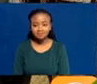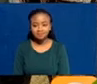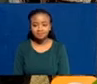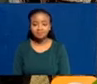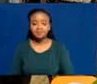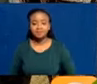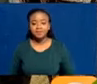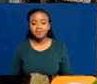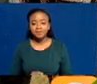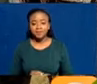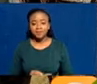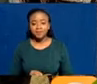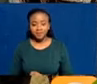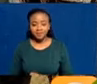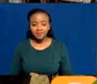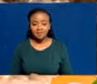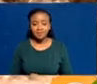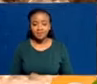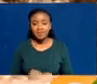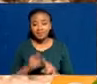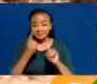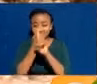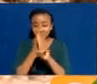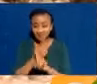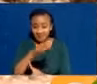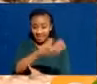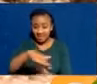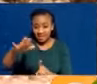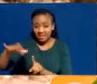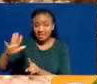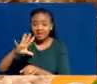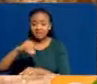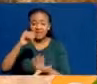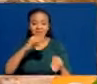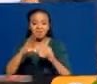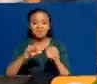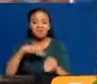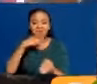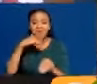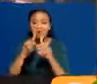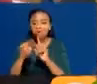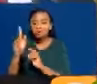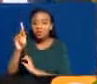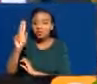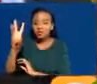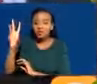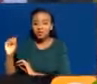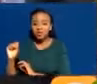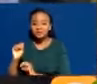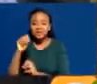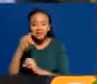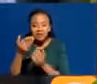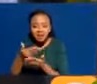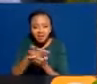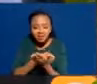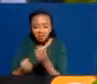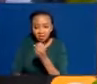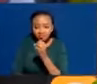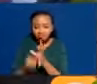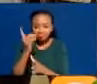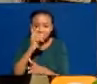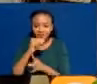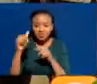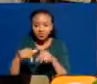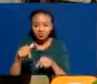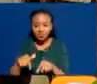died in different conservancies in the country. A grim report by Kenya Wildlife Services was launched today by Wildlife CS Penina